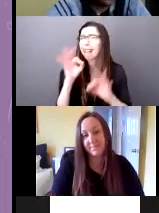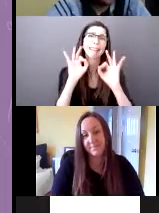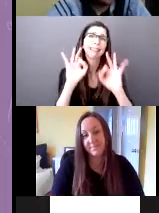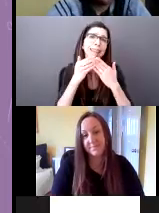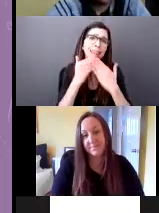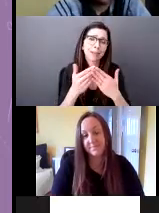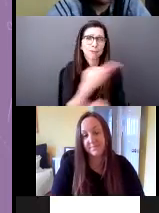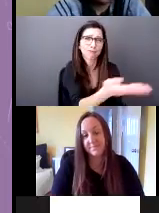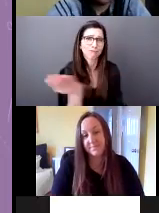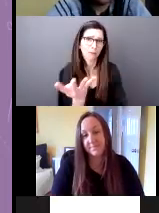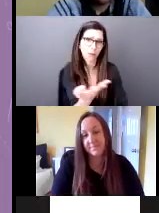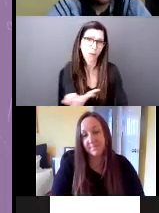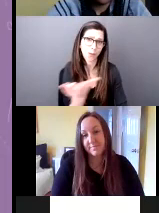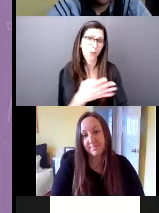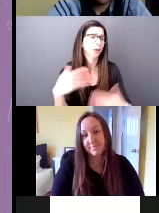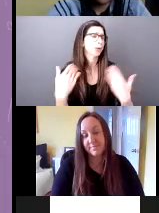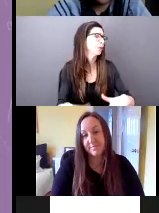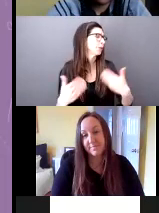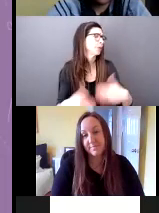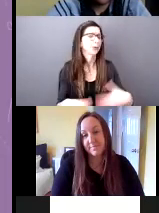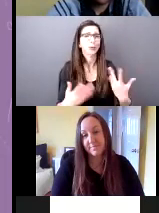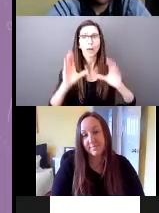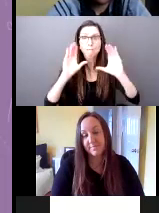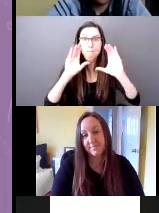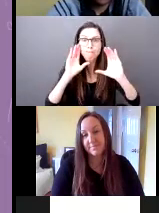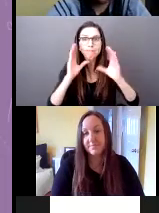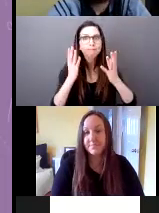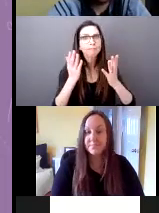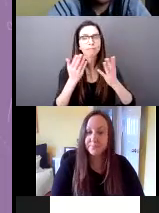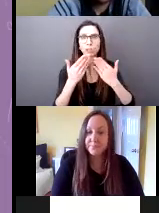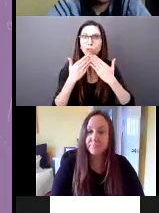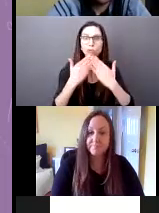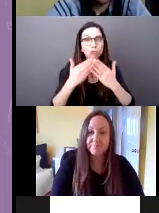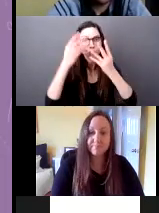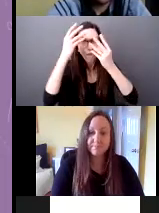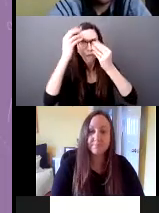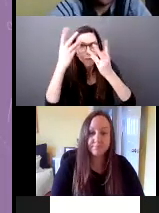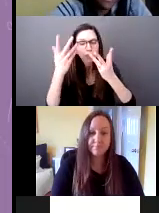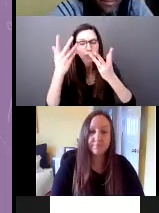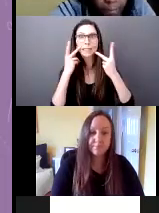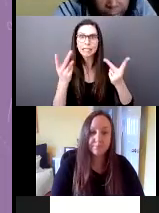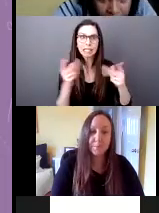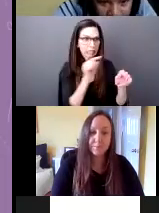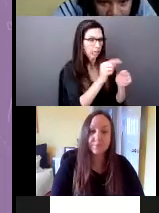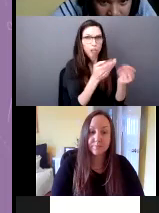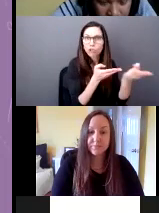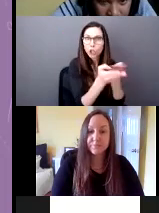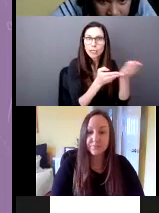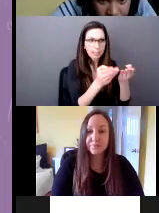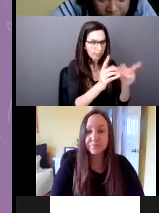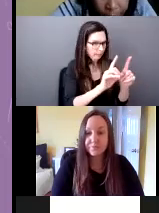again. I think it's been very enlightening just to recognize those the differences and similarities and where people can go for